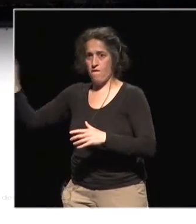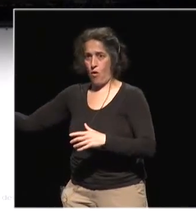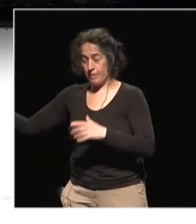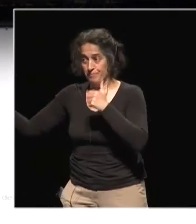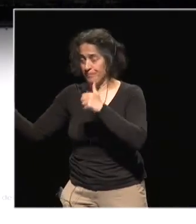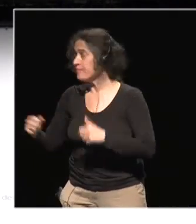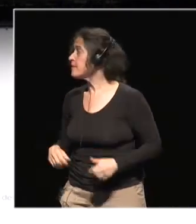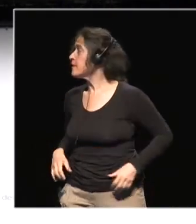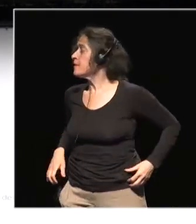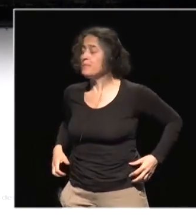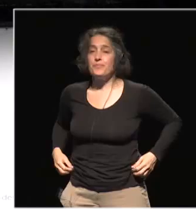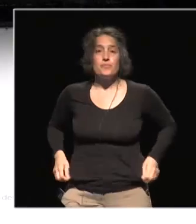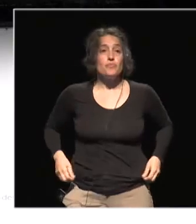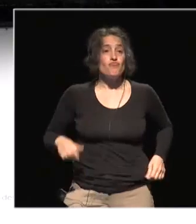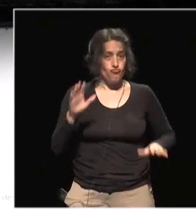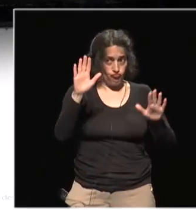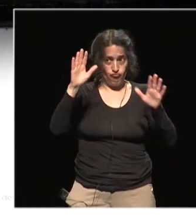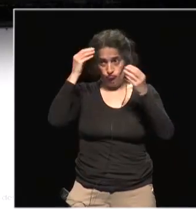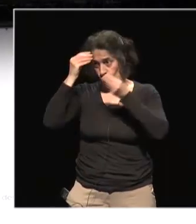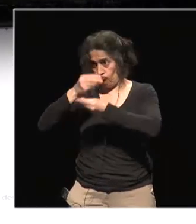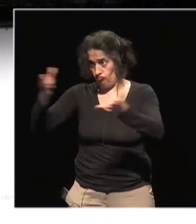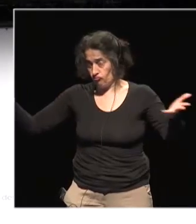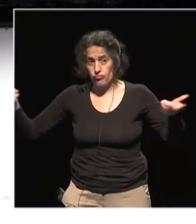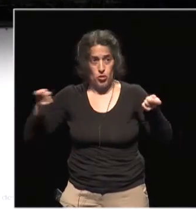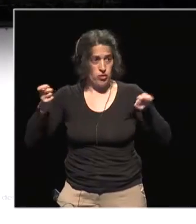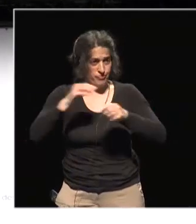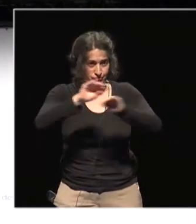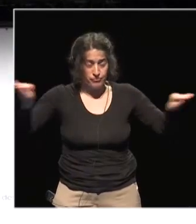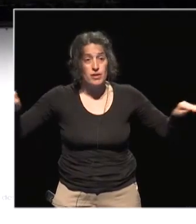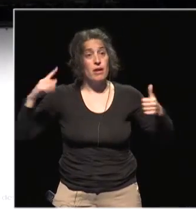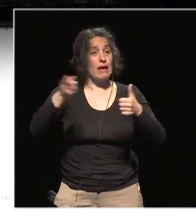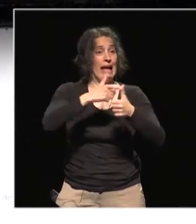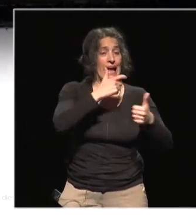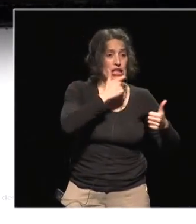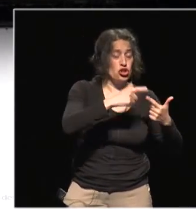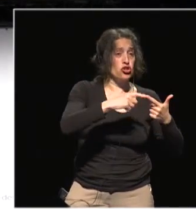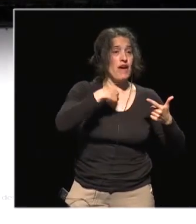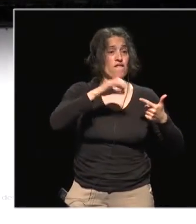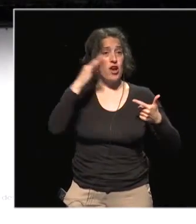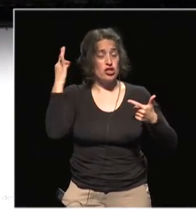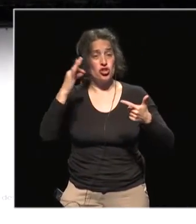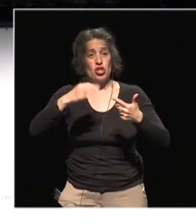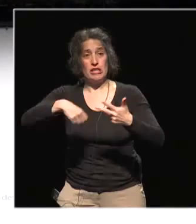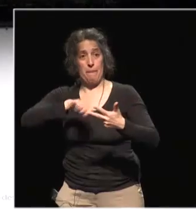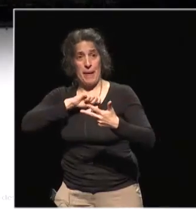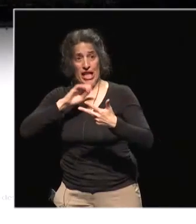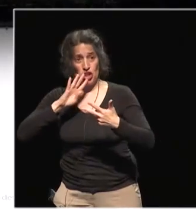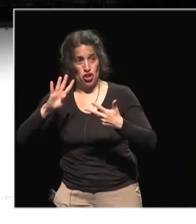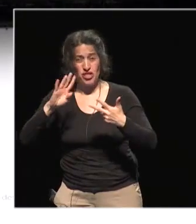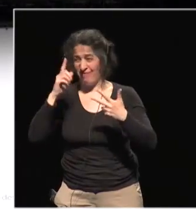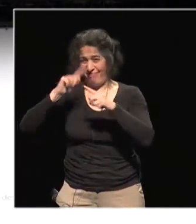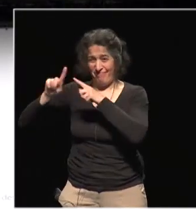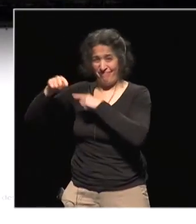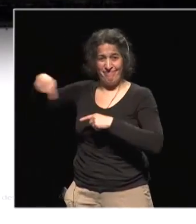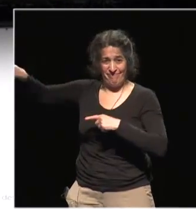start. Some of our colleagues will be speaking in English, some in French, and some in Spanish. Probably you don't have your translation